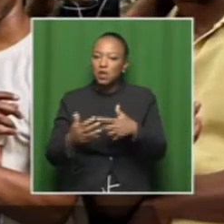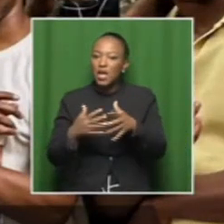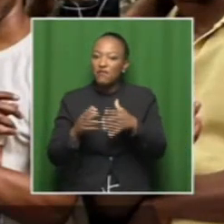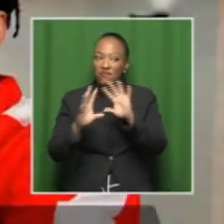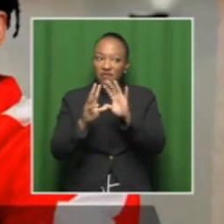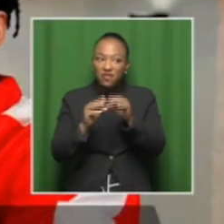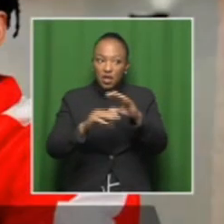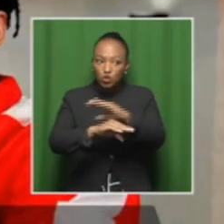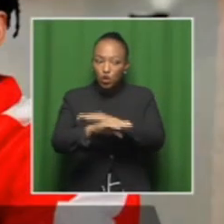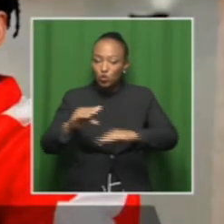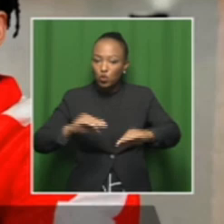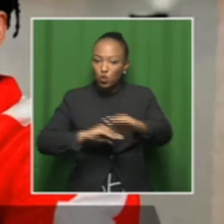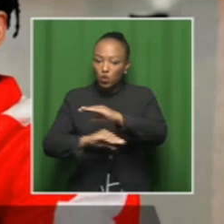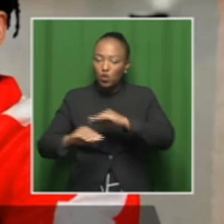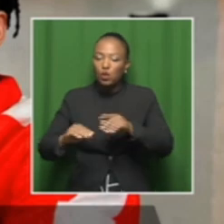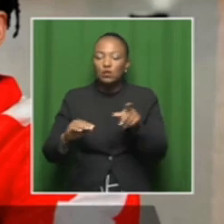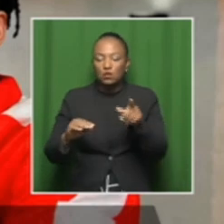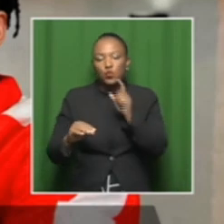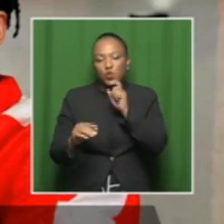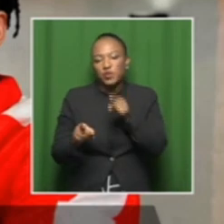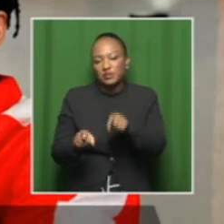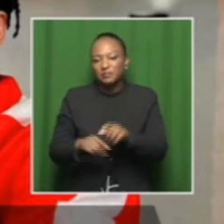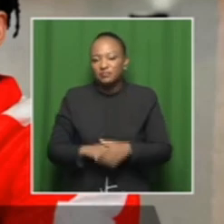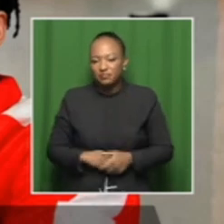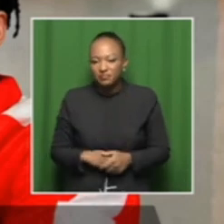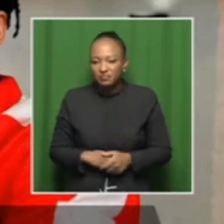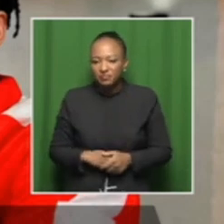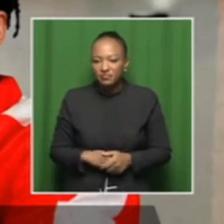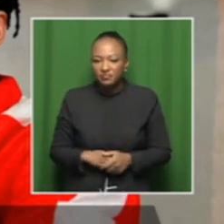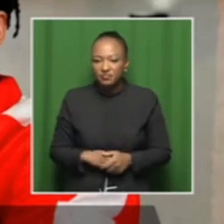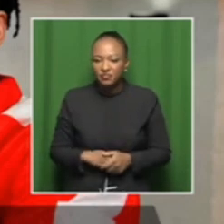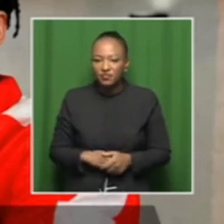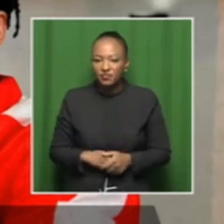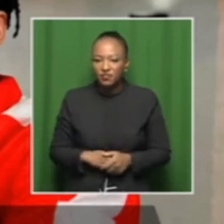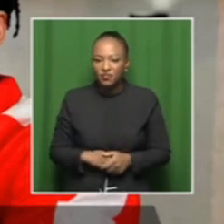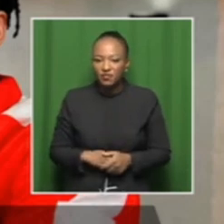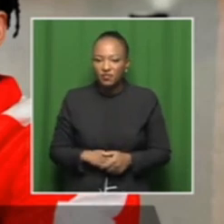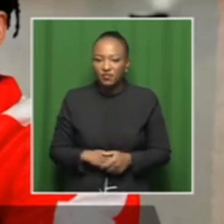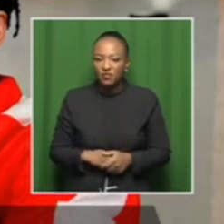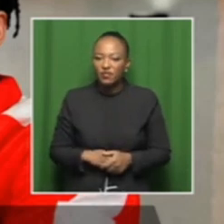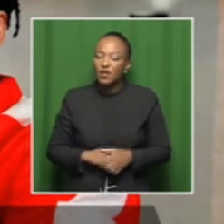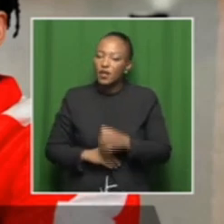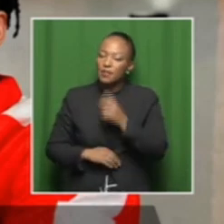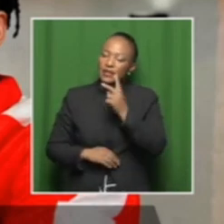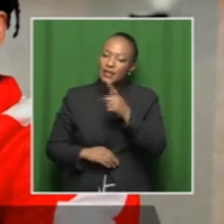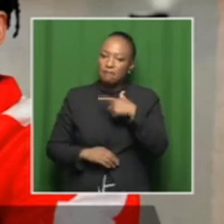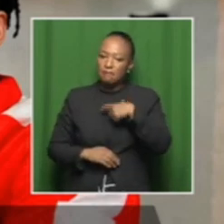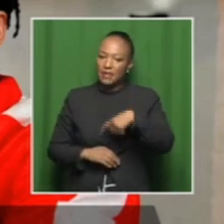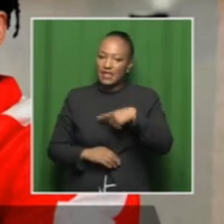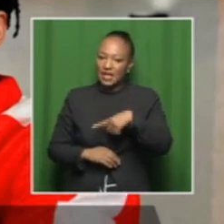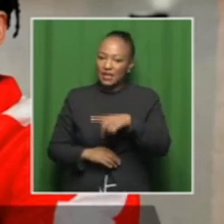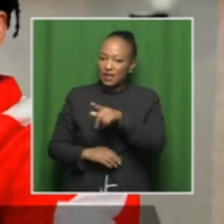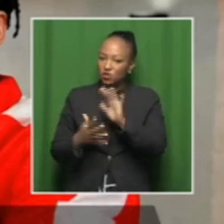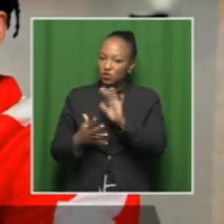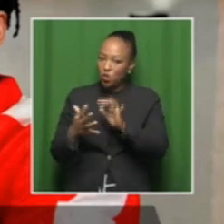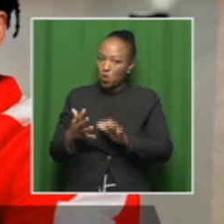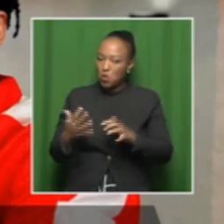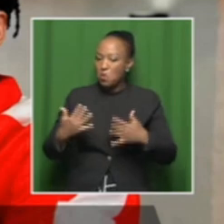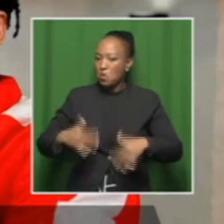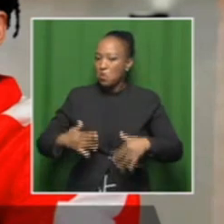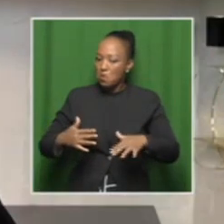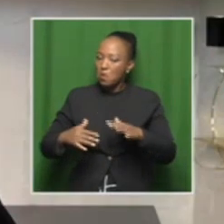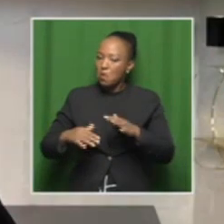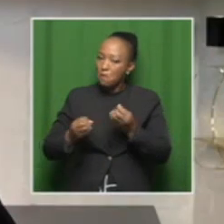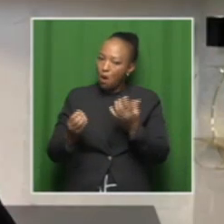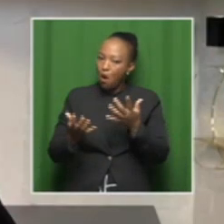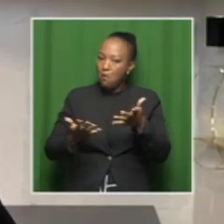a lot. these days, Authentic and organic. yeah. Yeah. And I see that personal stories are a key element of open chats.